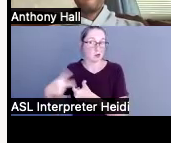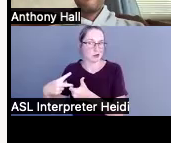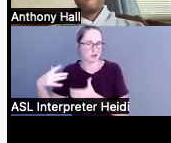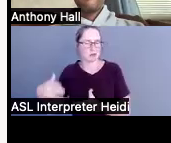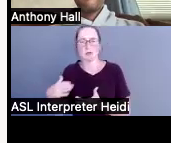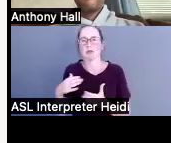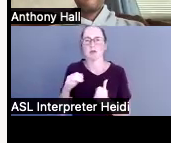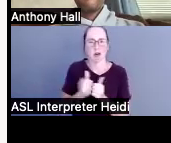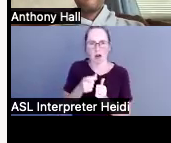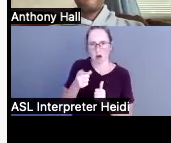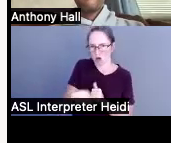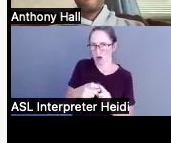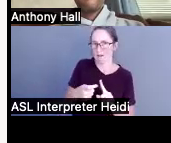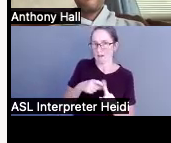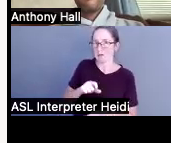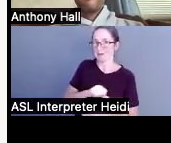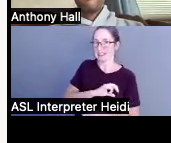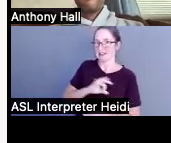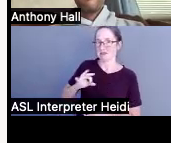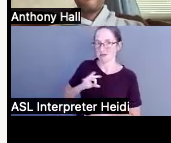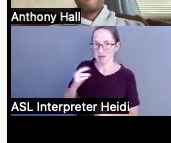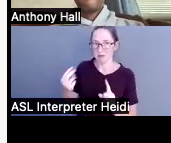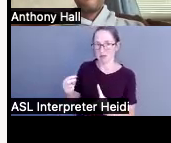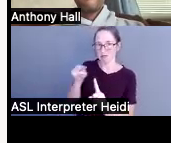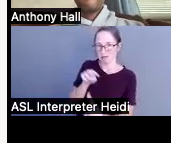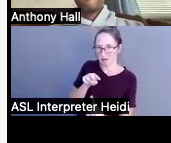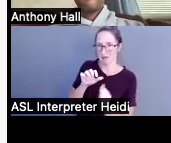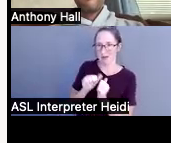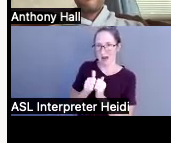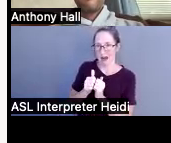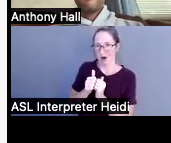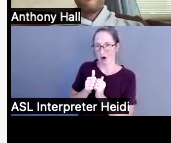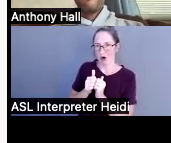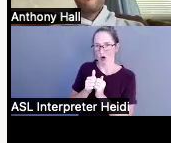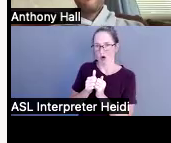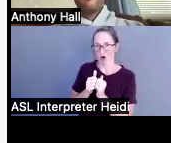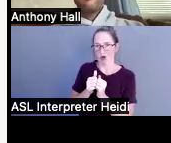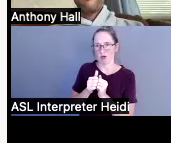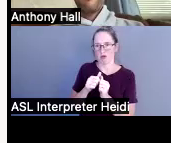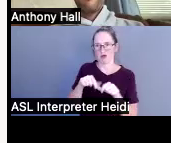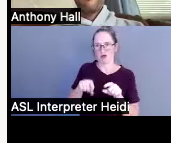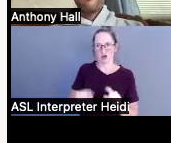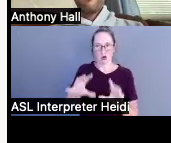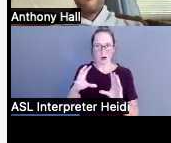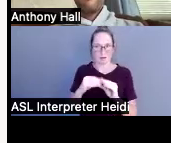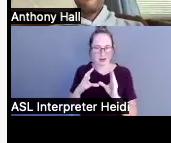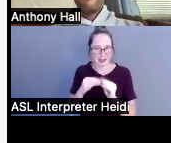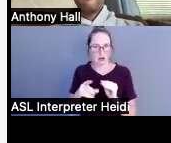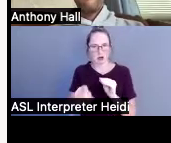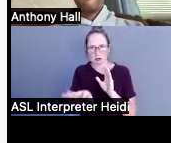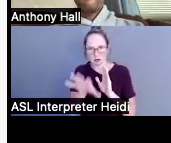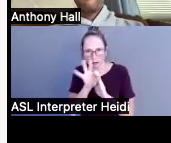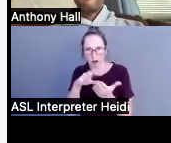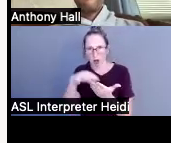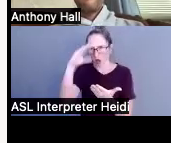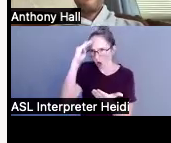how you all from the staff perspective were in your meetings when you discovered and learned that